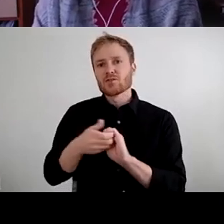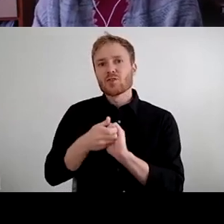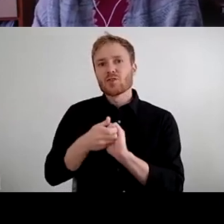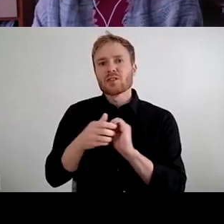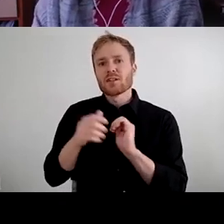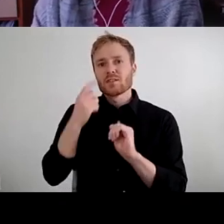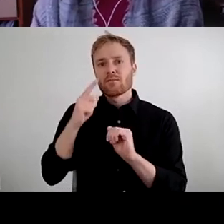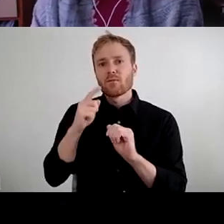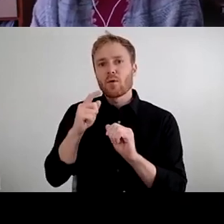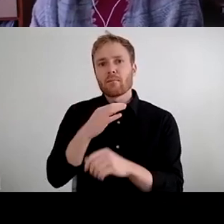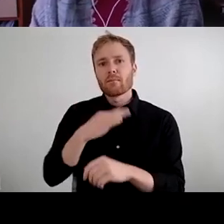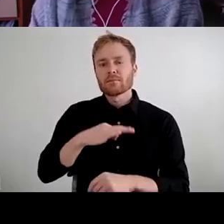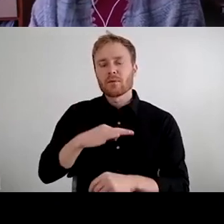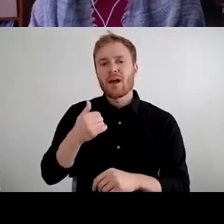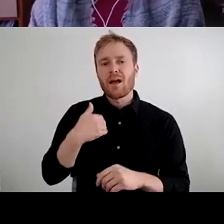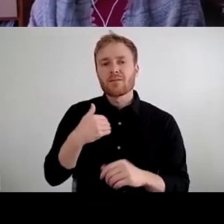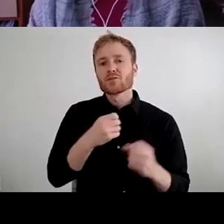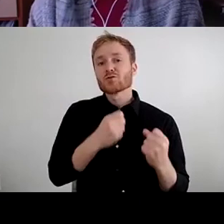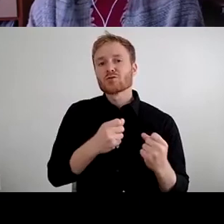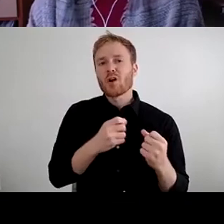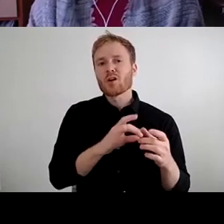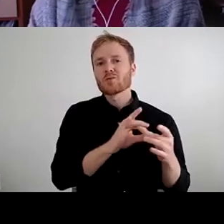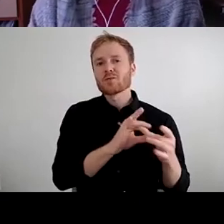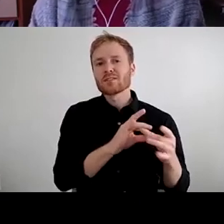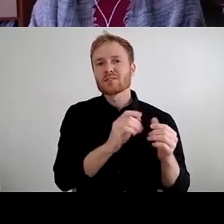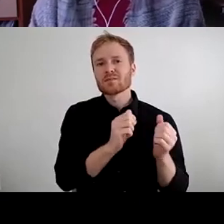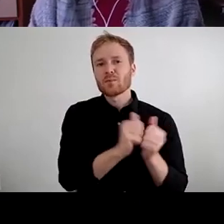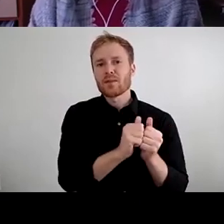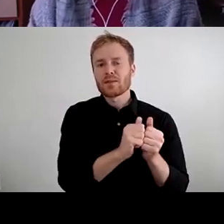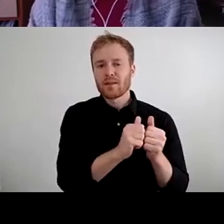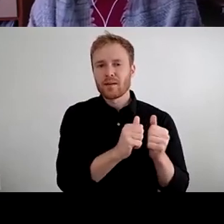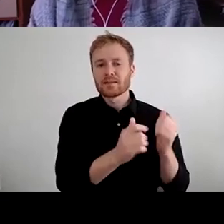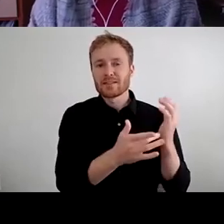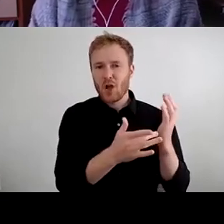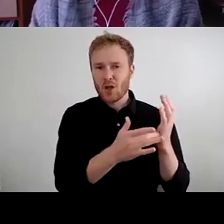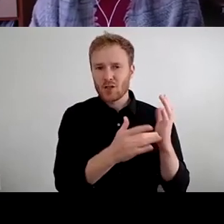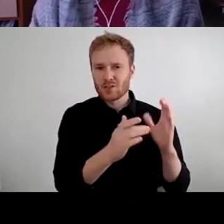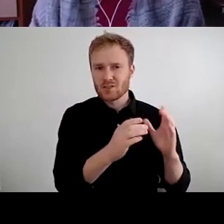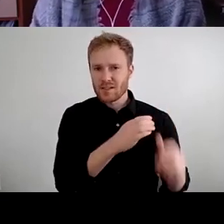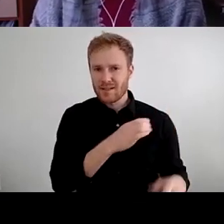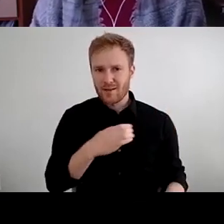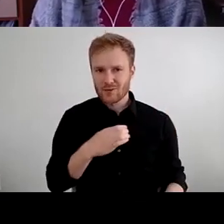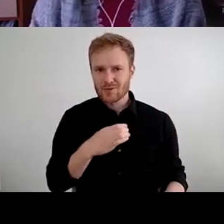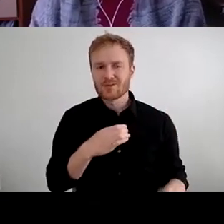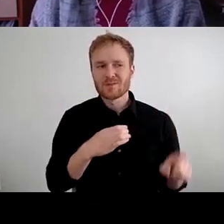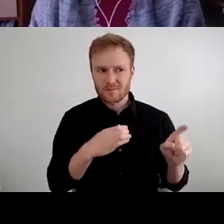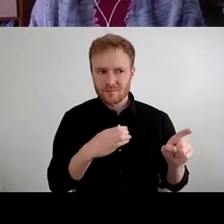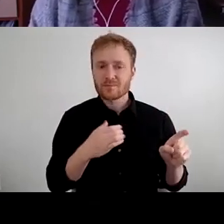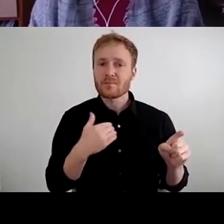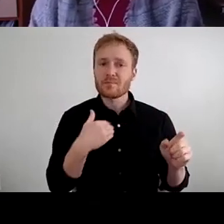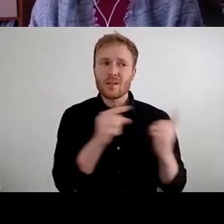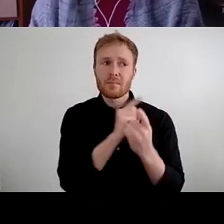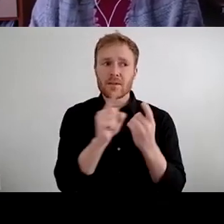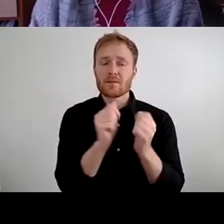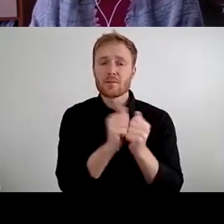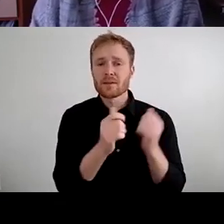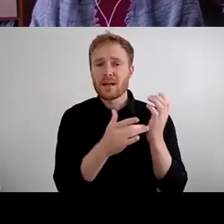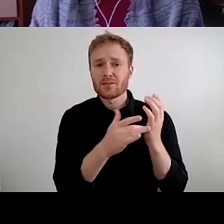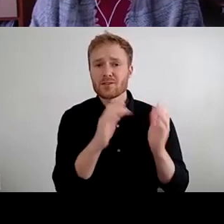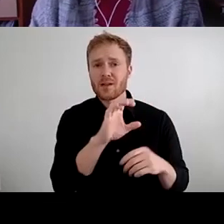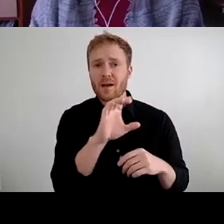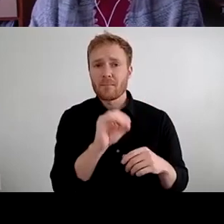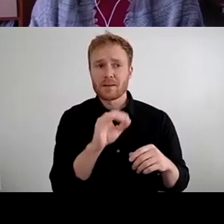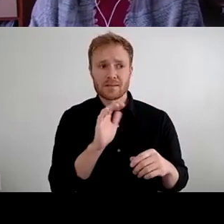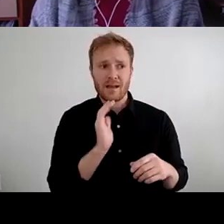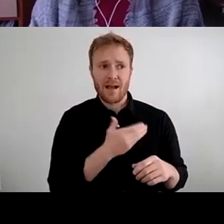Technology Council. And so I've been meeting with a number of technology companies in our region who have interests in doing business